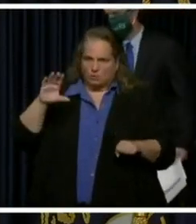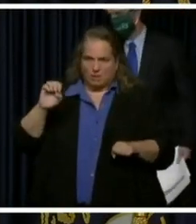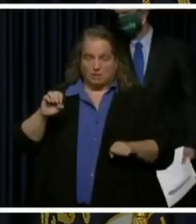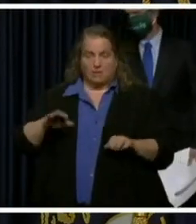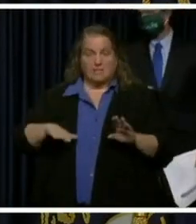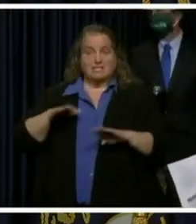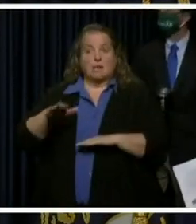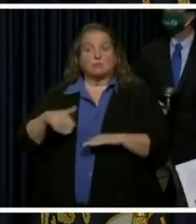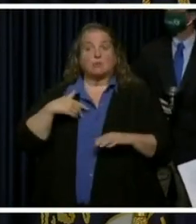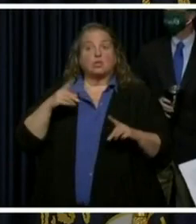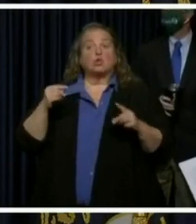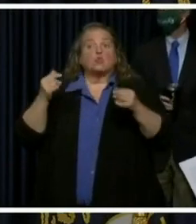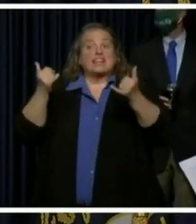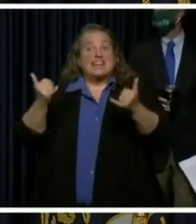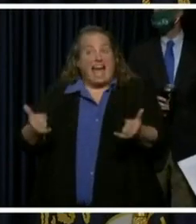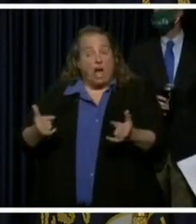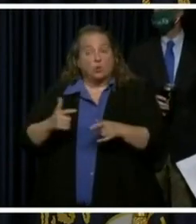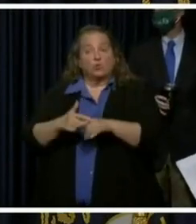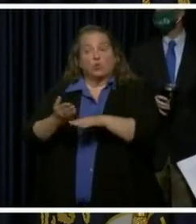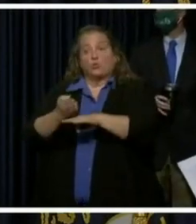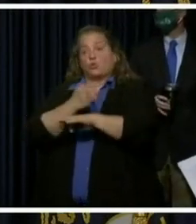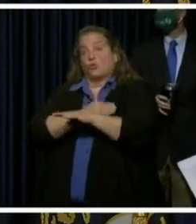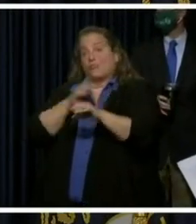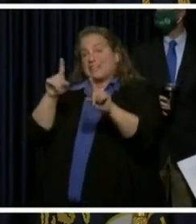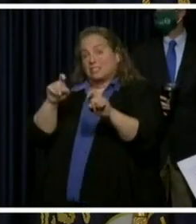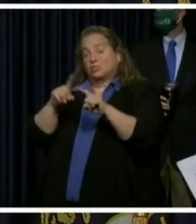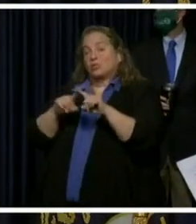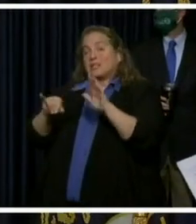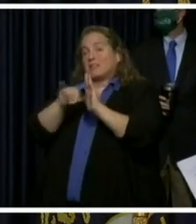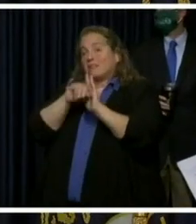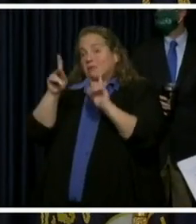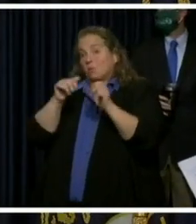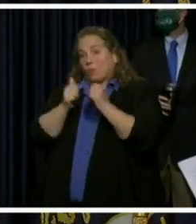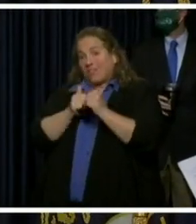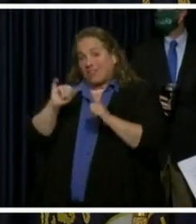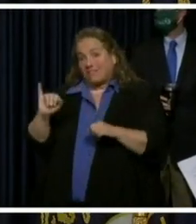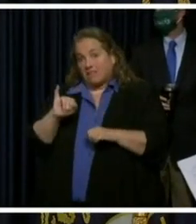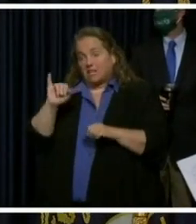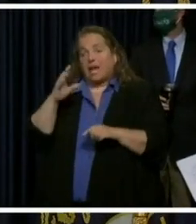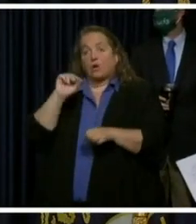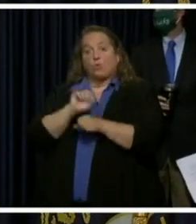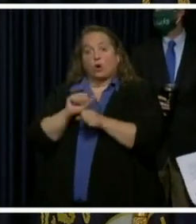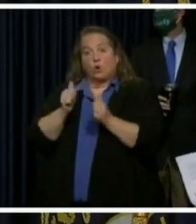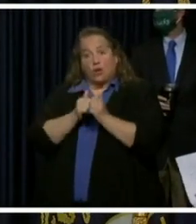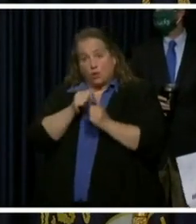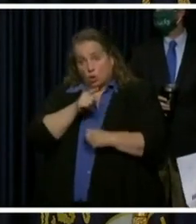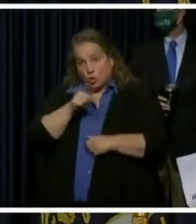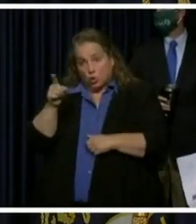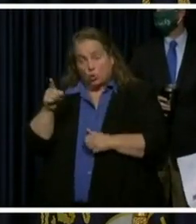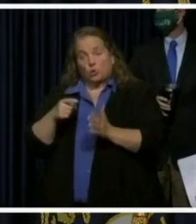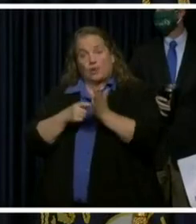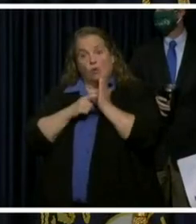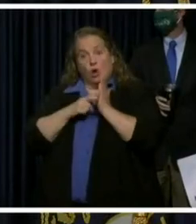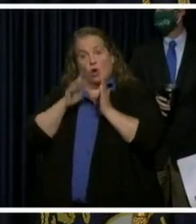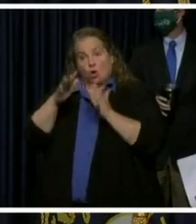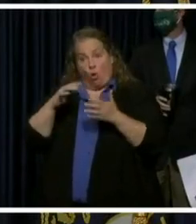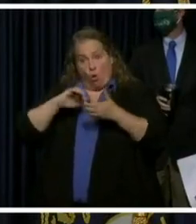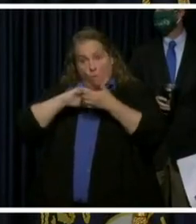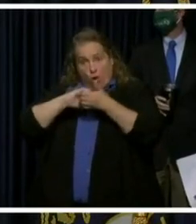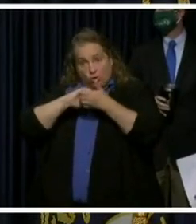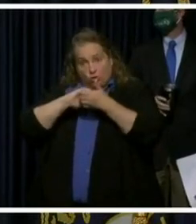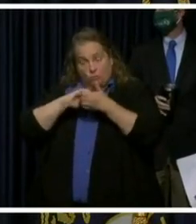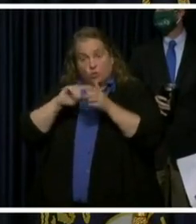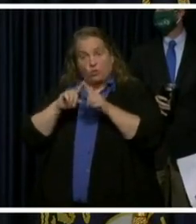we take now to improve testing, to identify people with infection, and to work with you and requiring your partnership